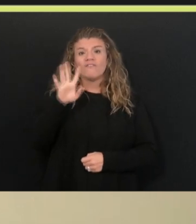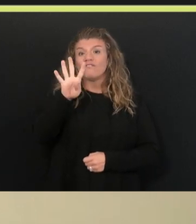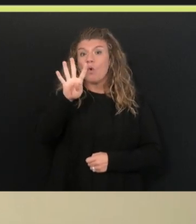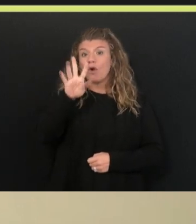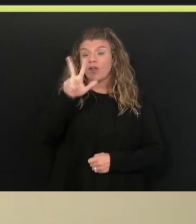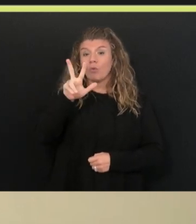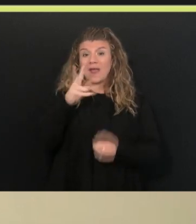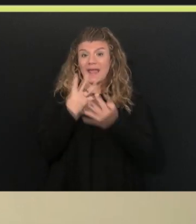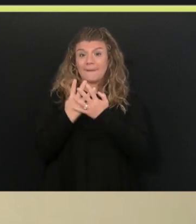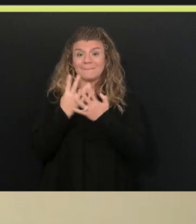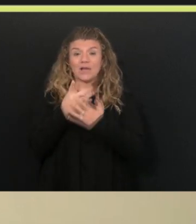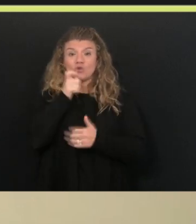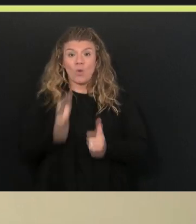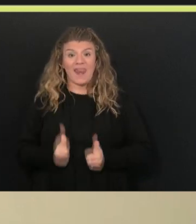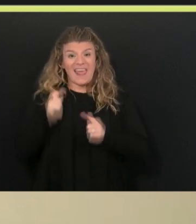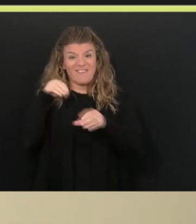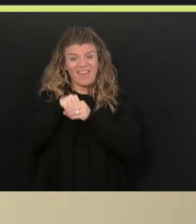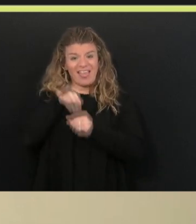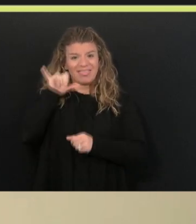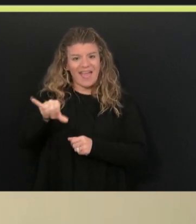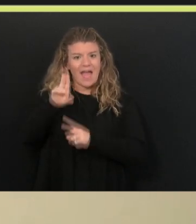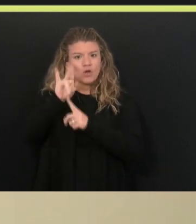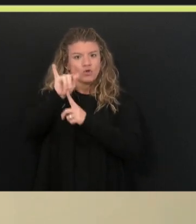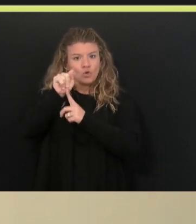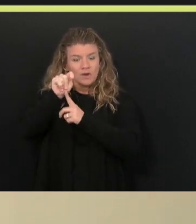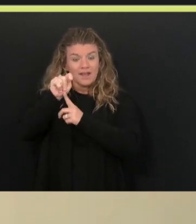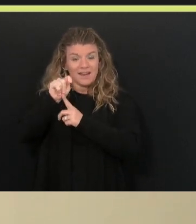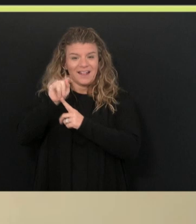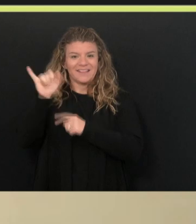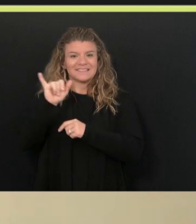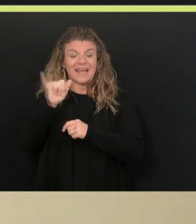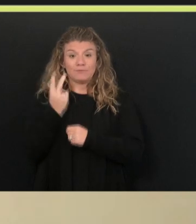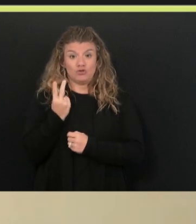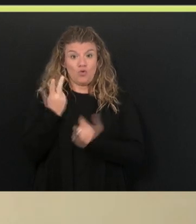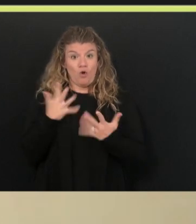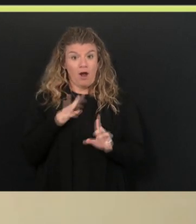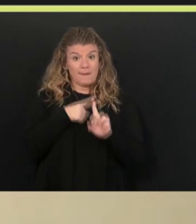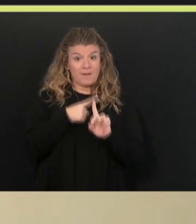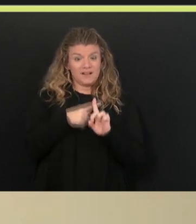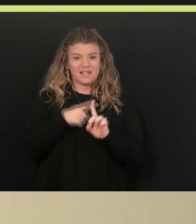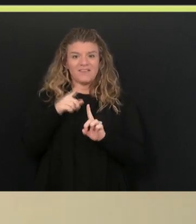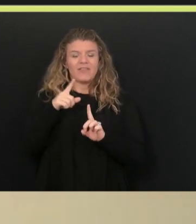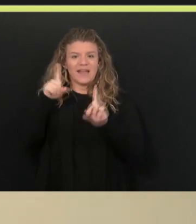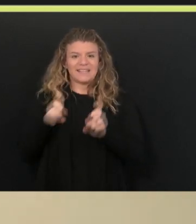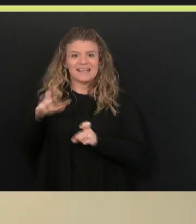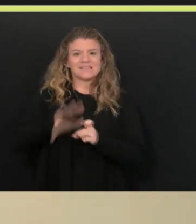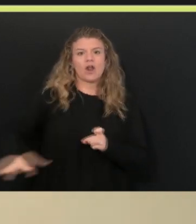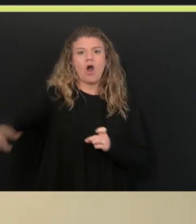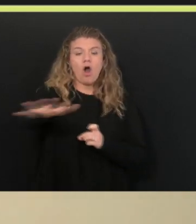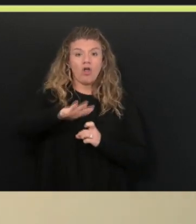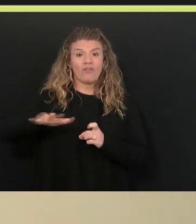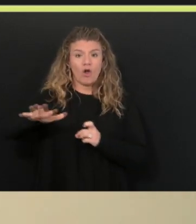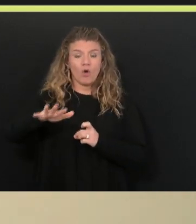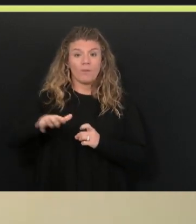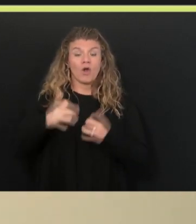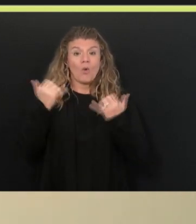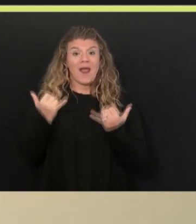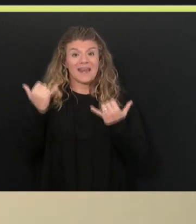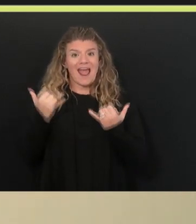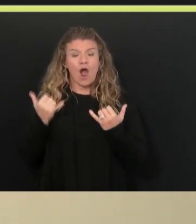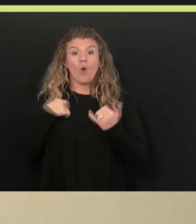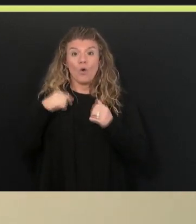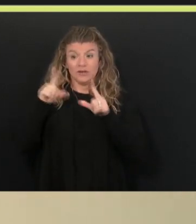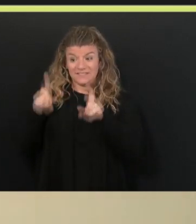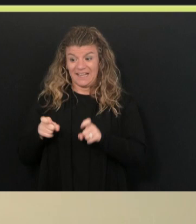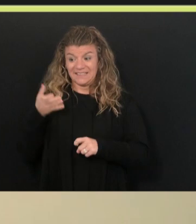inmates who live on the unit with the 2 inmates who have tested positive have also been tested. All those test results are currently on